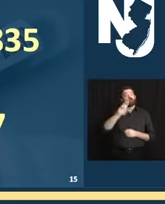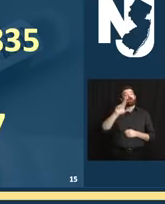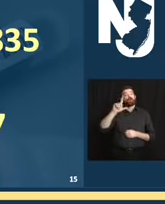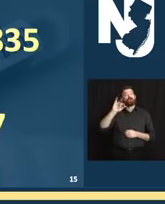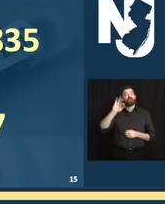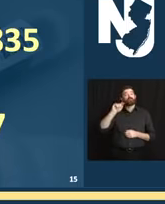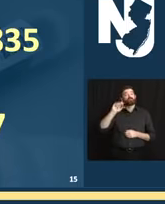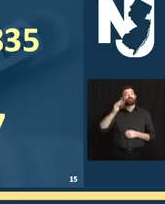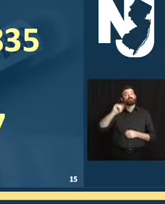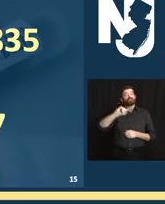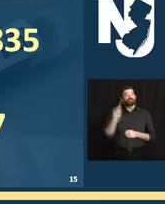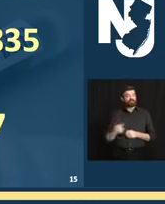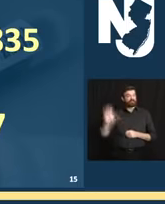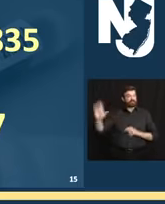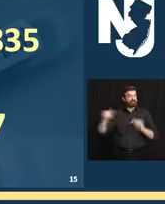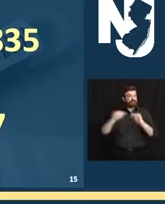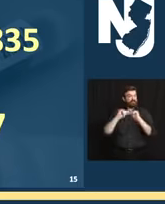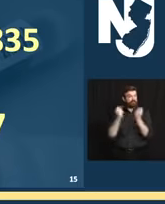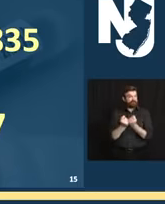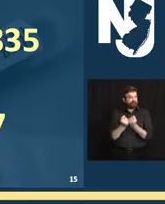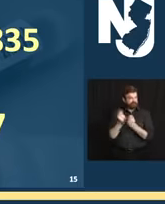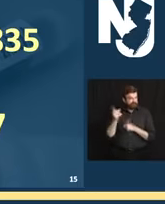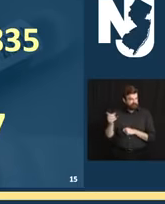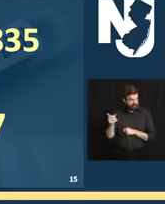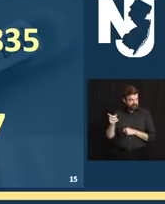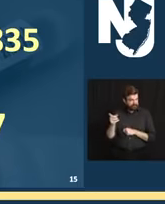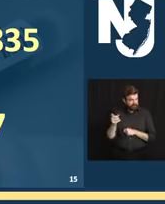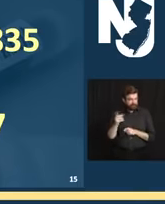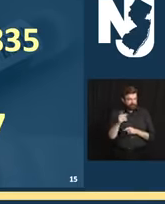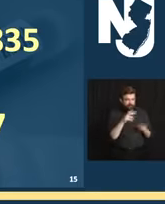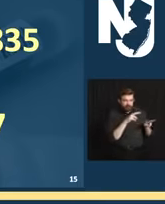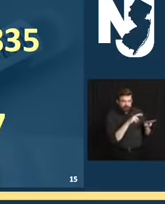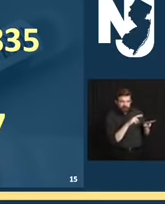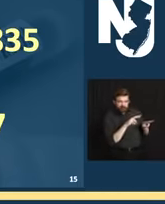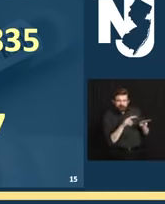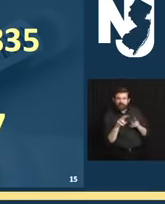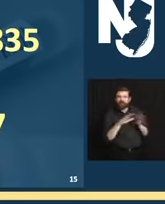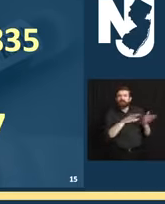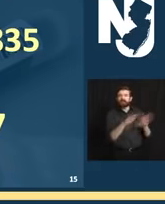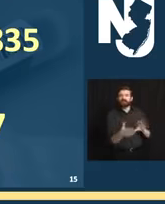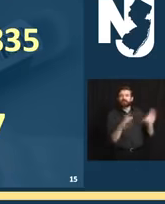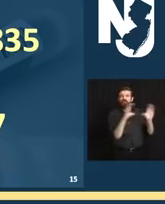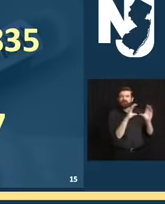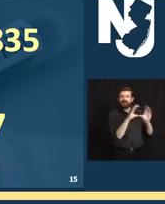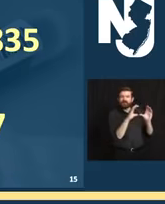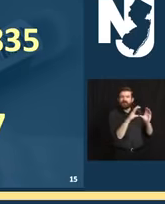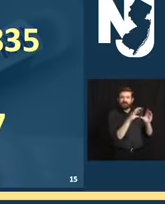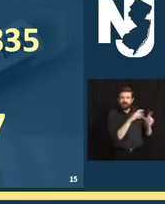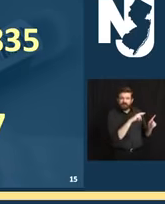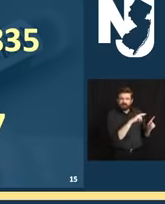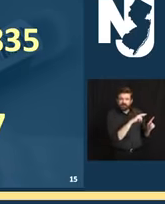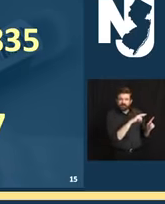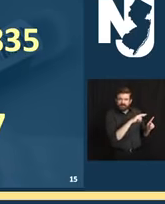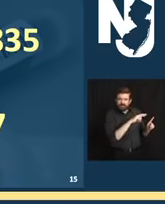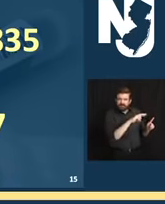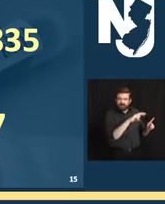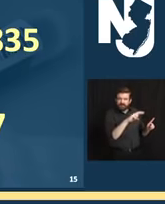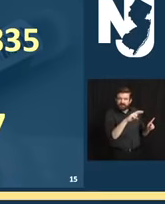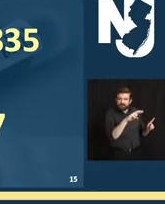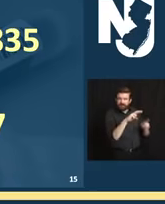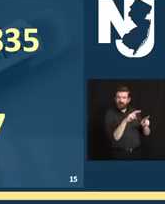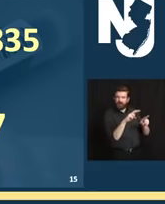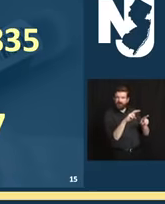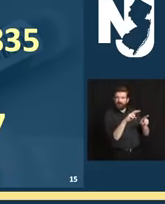certificates to identify those residents whose passing can, with a high degree of certainty, now be attributed to complications